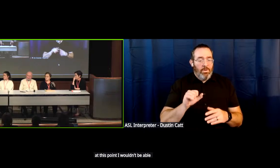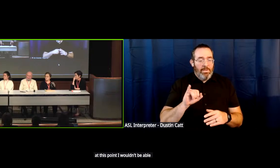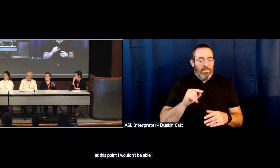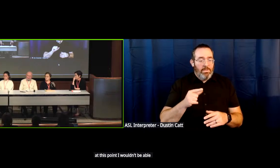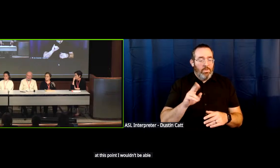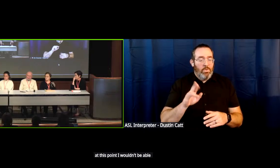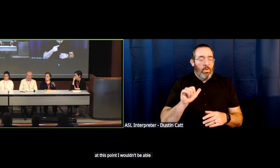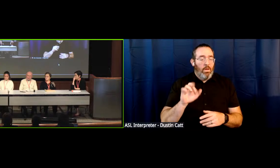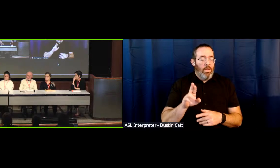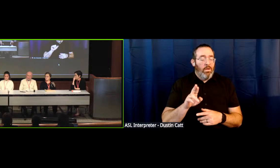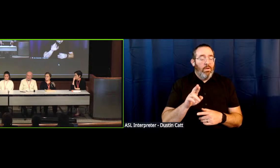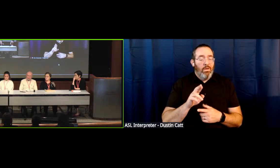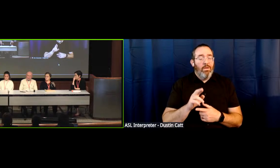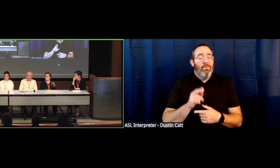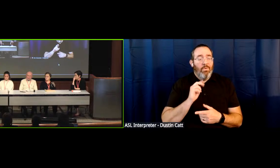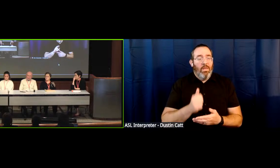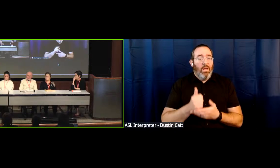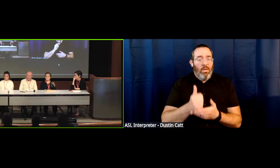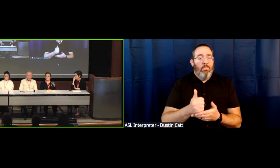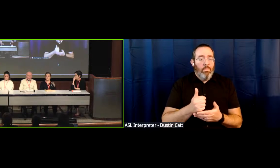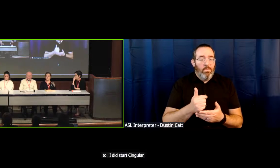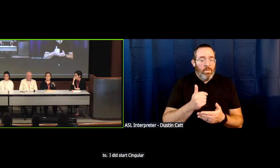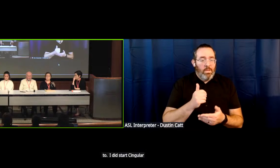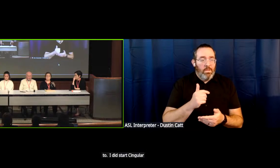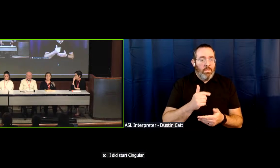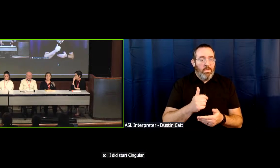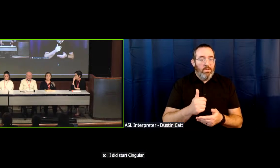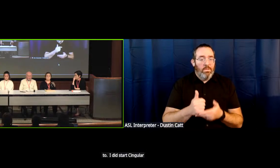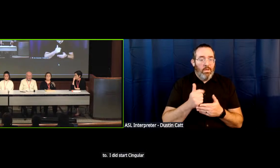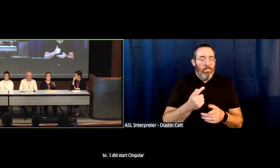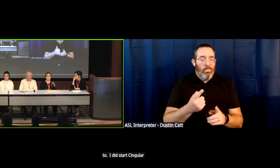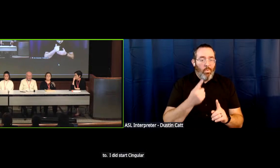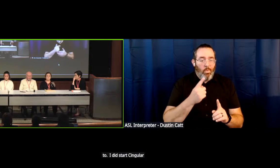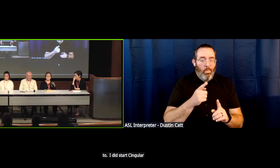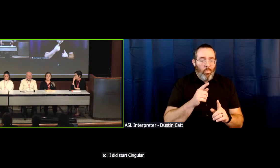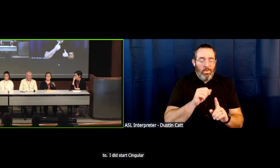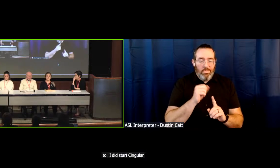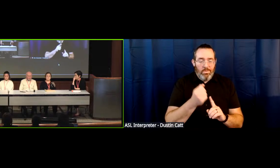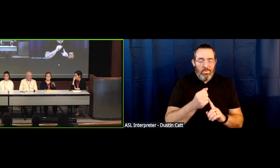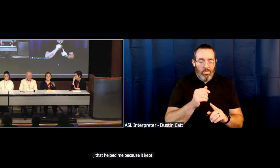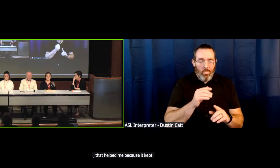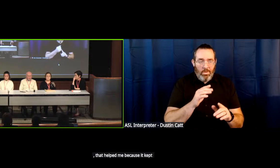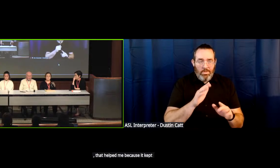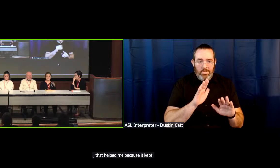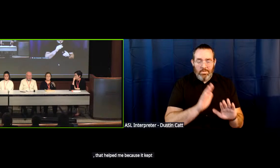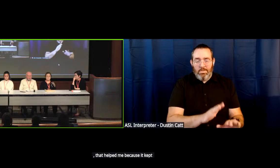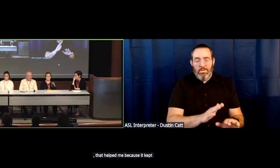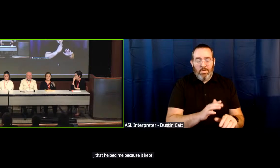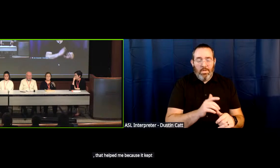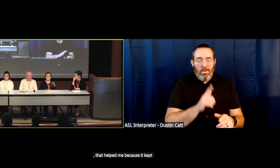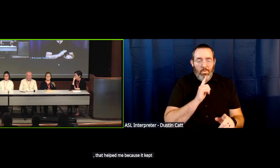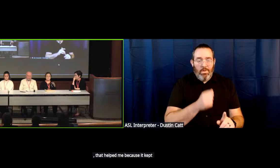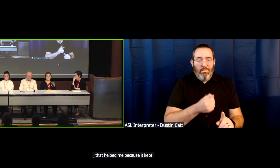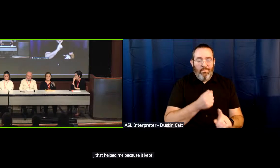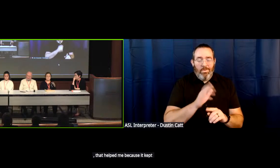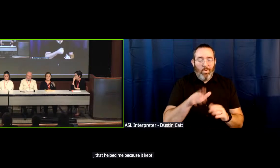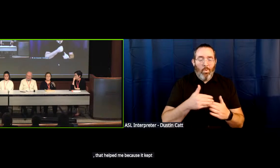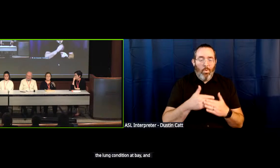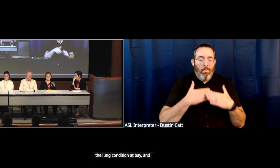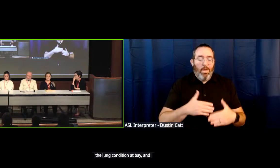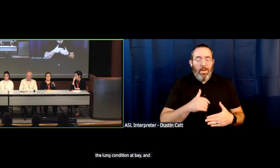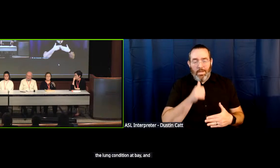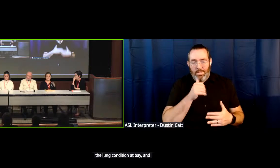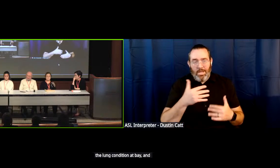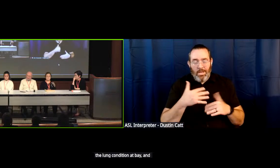help me because it kept the lung condition at bay. And that, of course, affects the whole body. That's not integrative, but